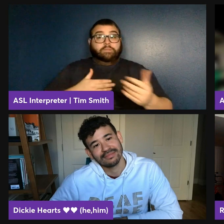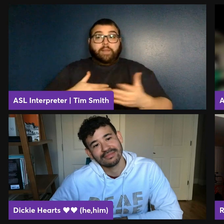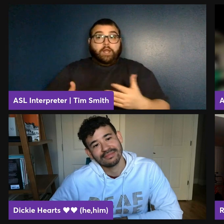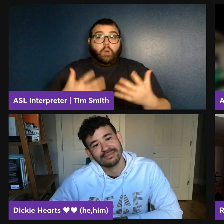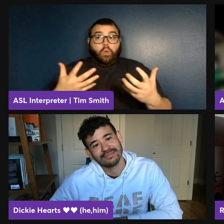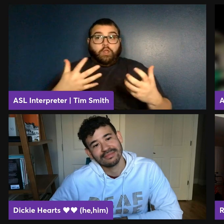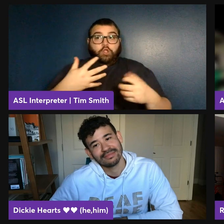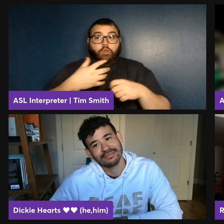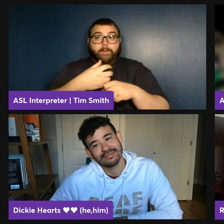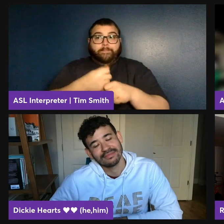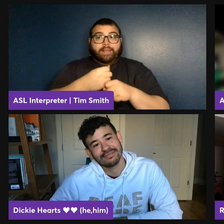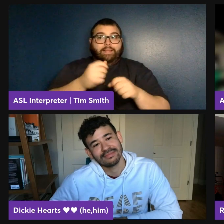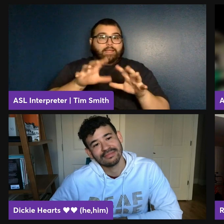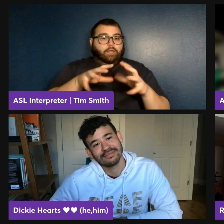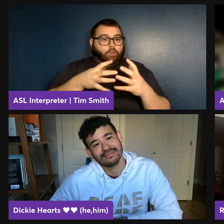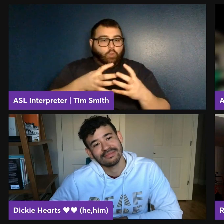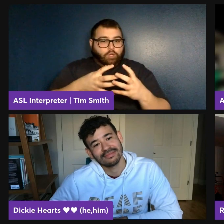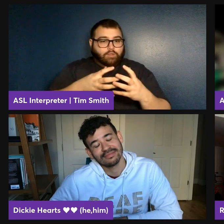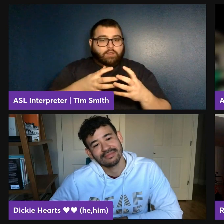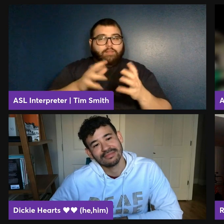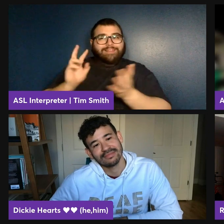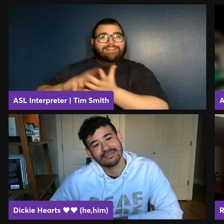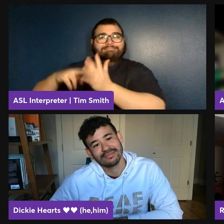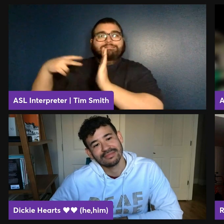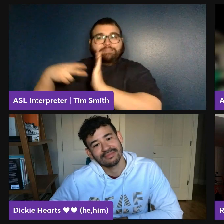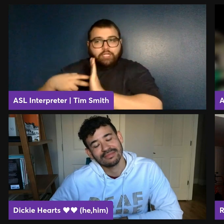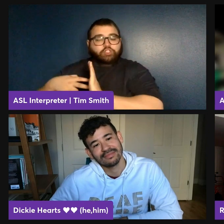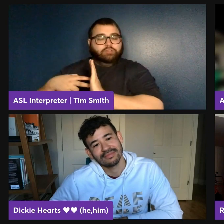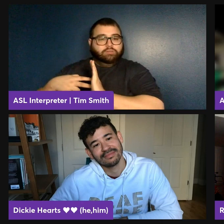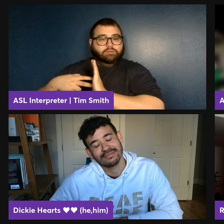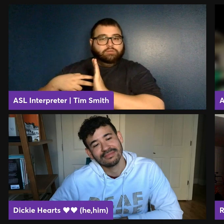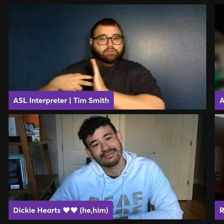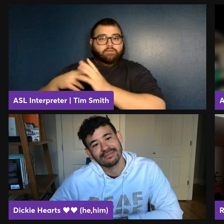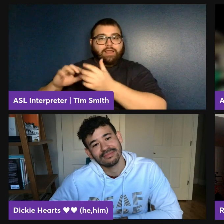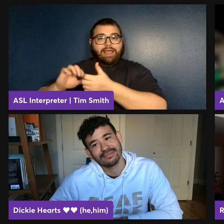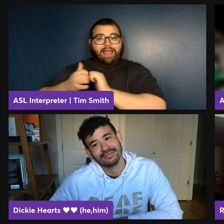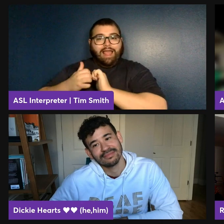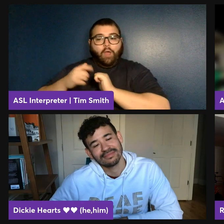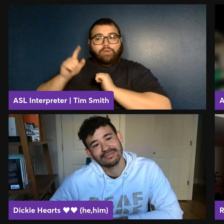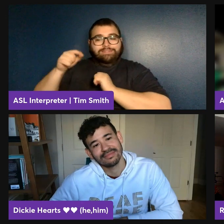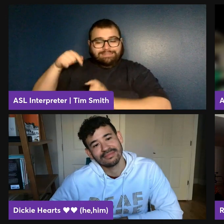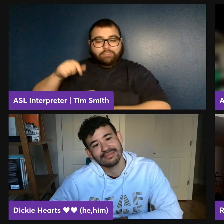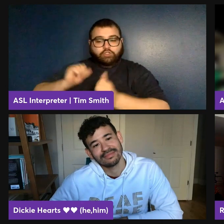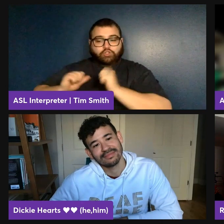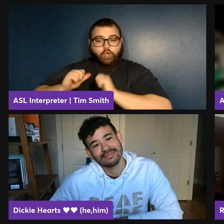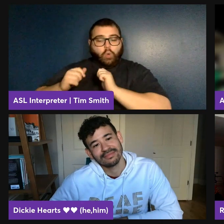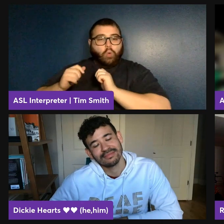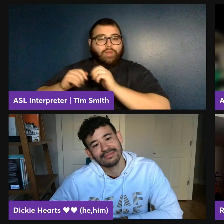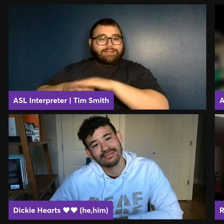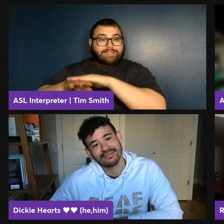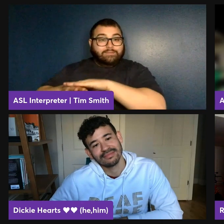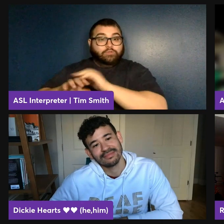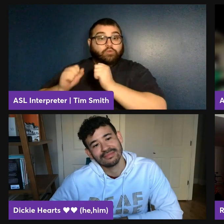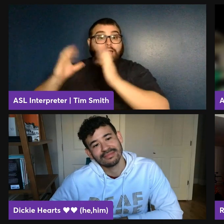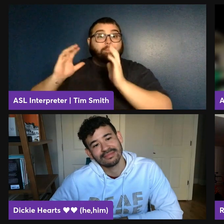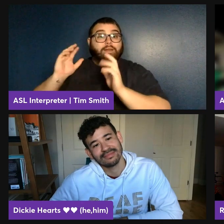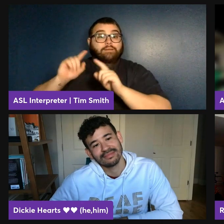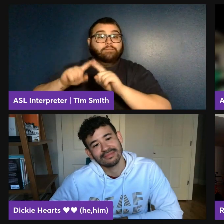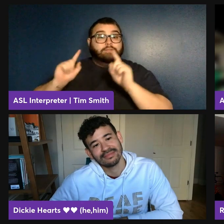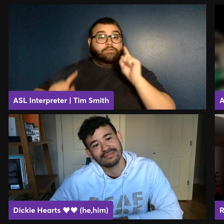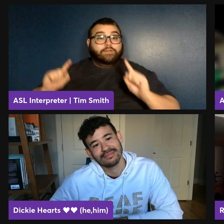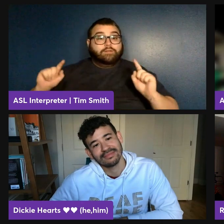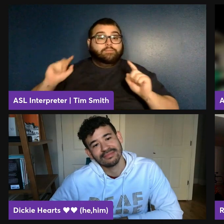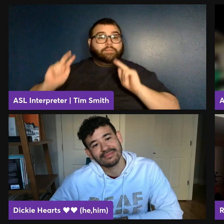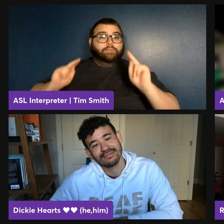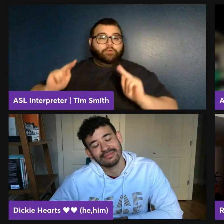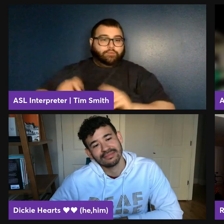world, just the intention of how is this accessible to how many kinds of people